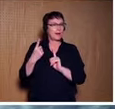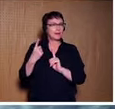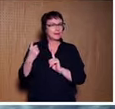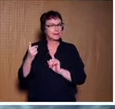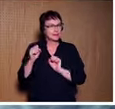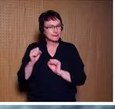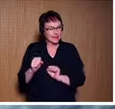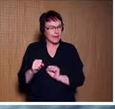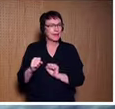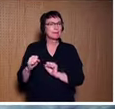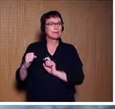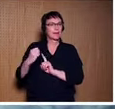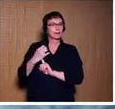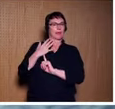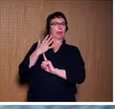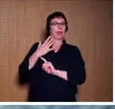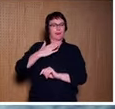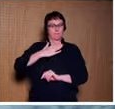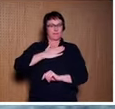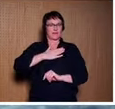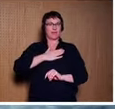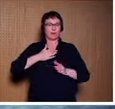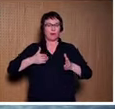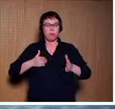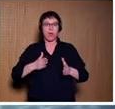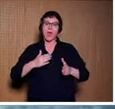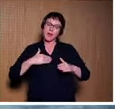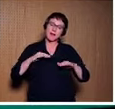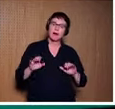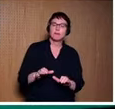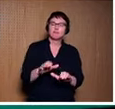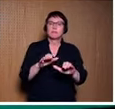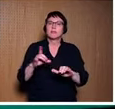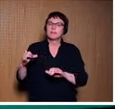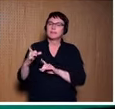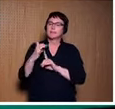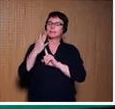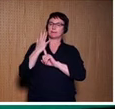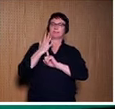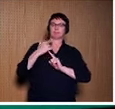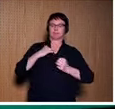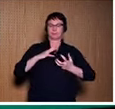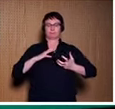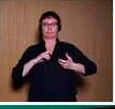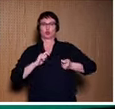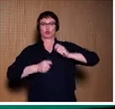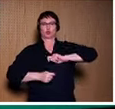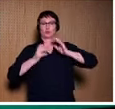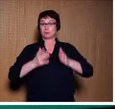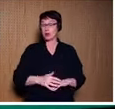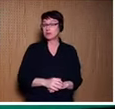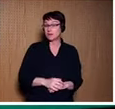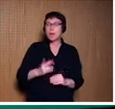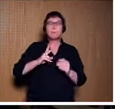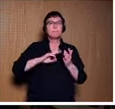at worst. Right. And yeah, so these are the two things. All right, thank you for sharing this perspective. The right to timely